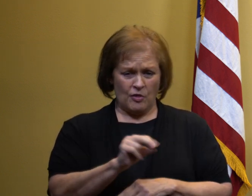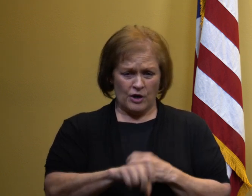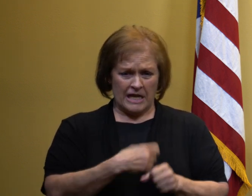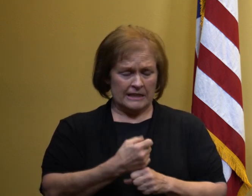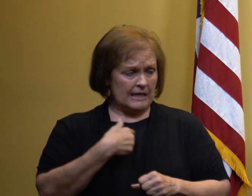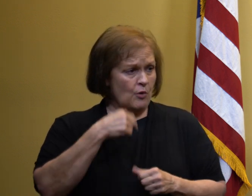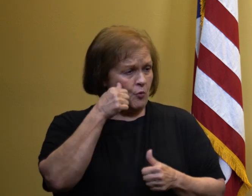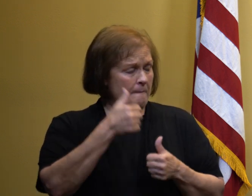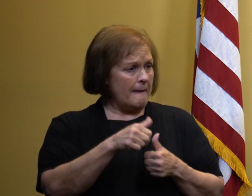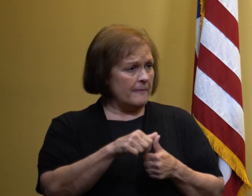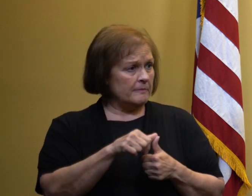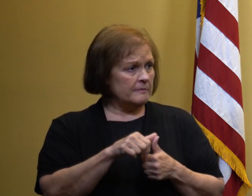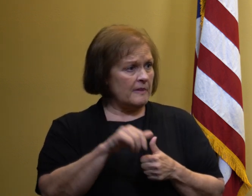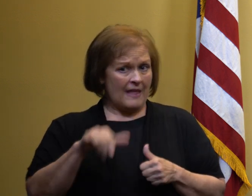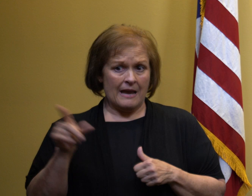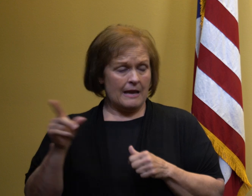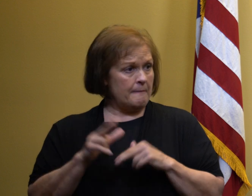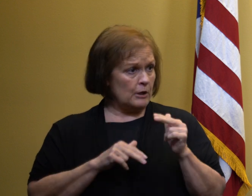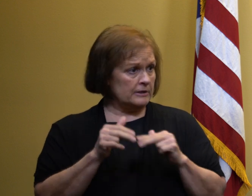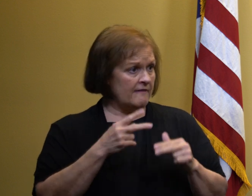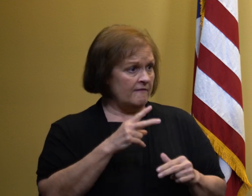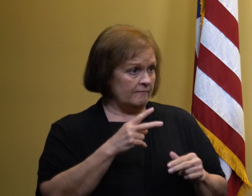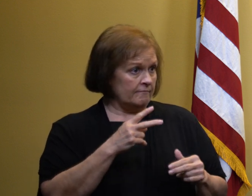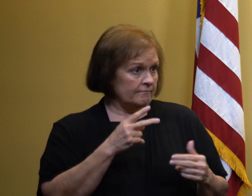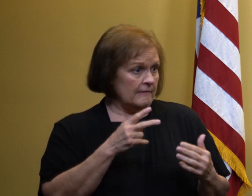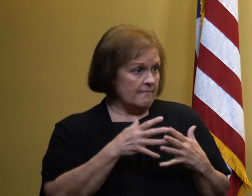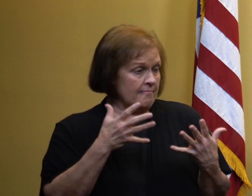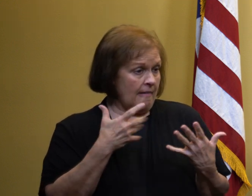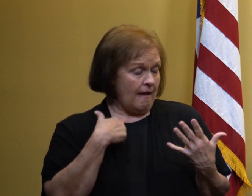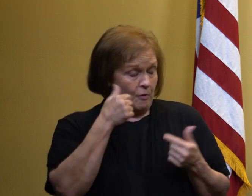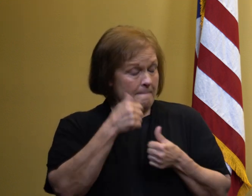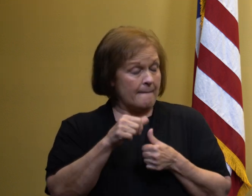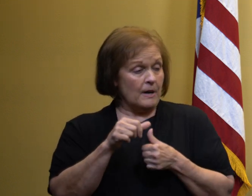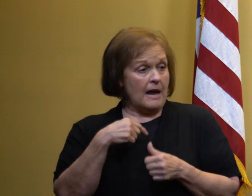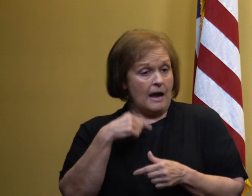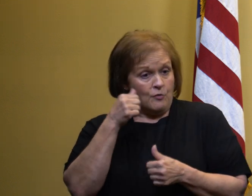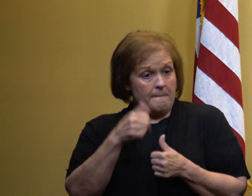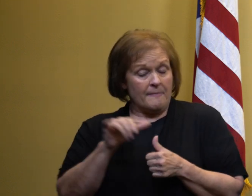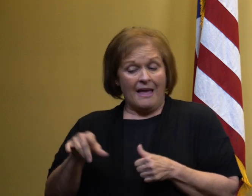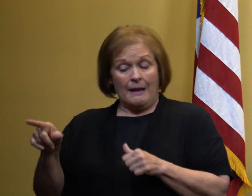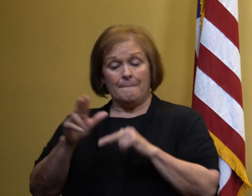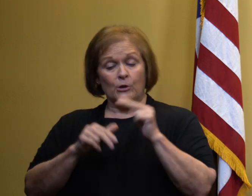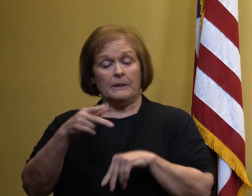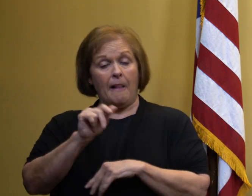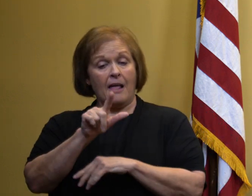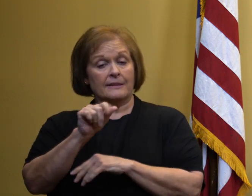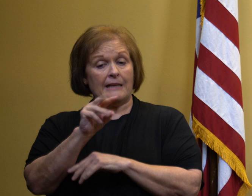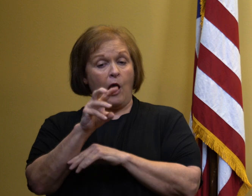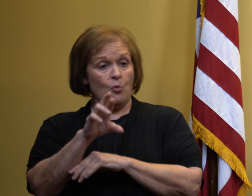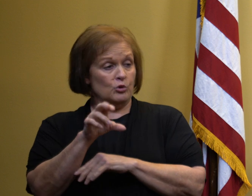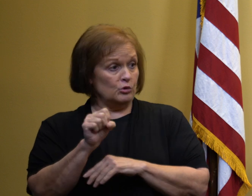I remember this building very well. And I also remember that it's been there,